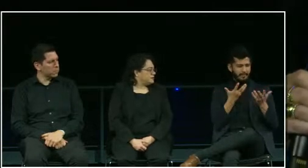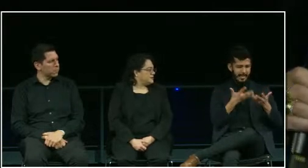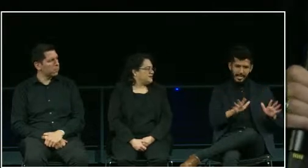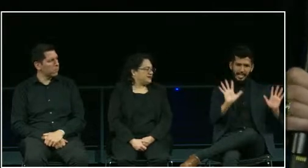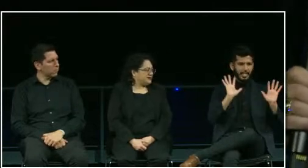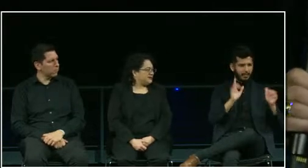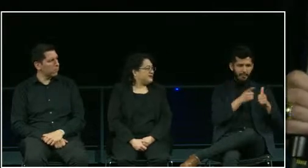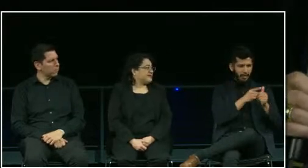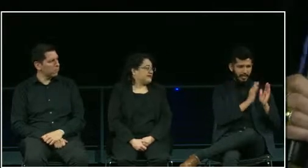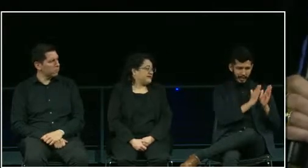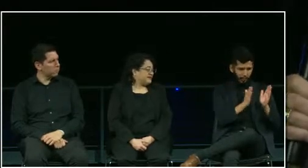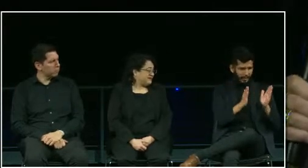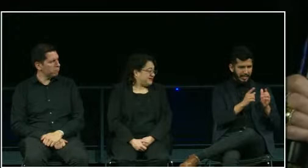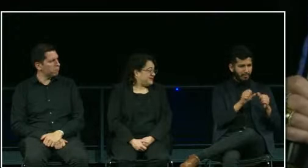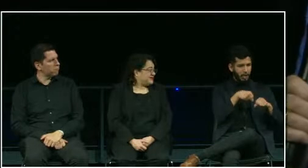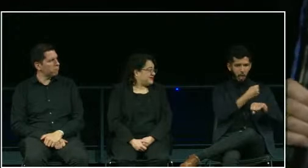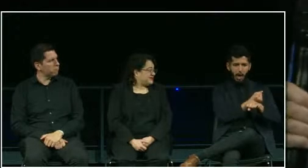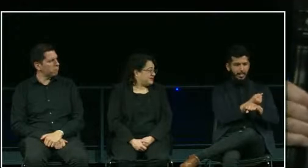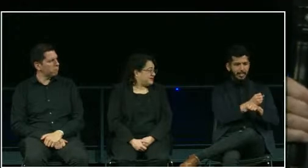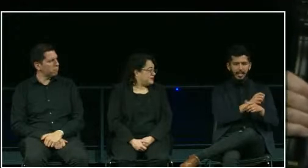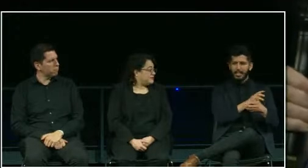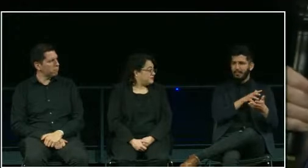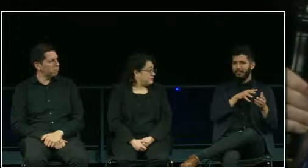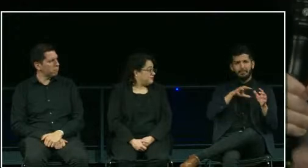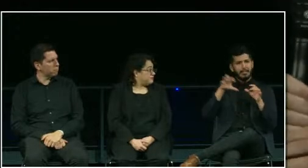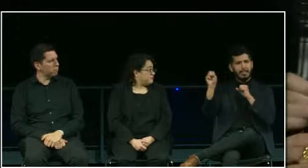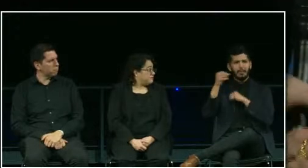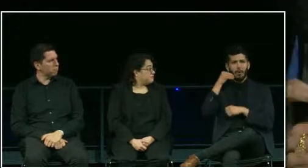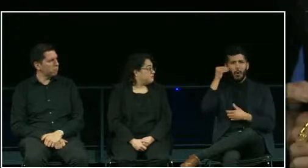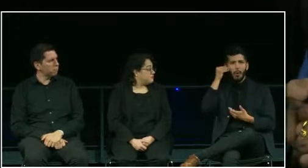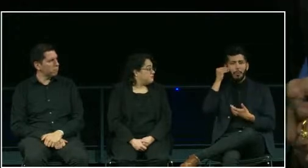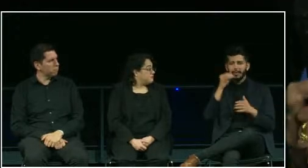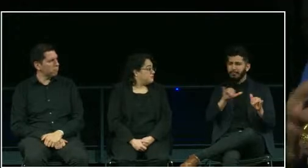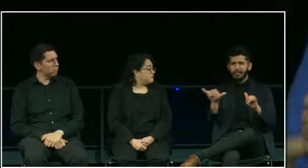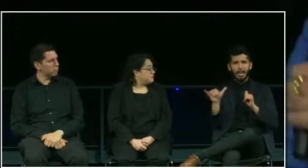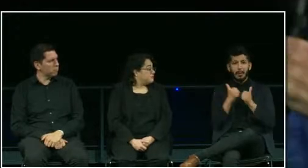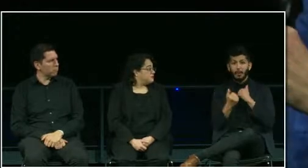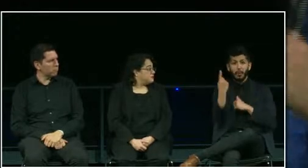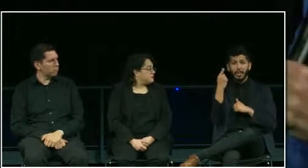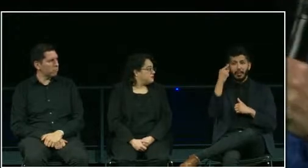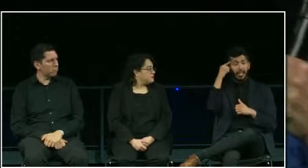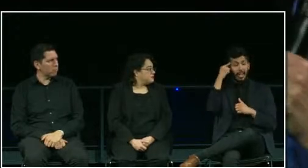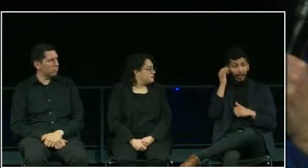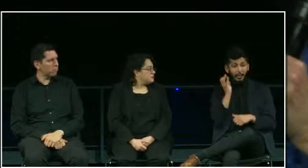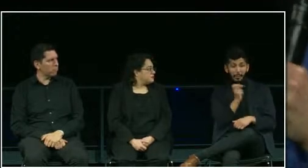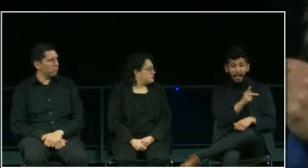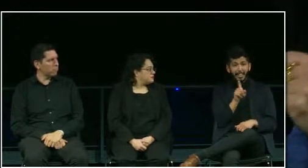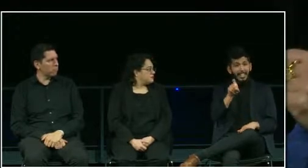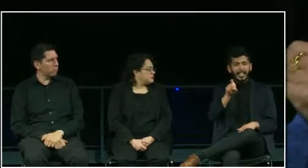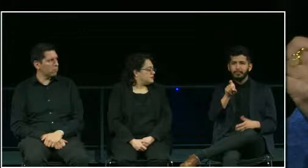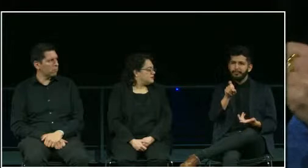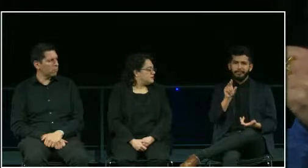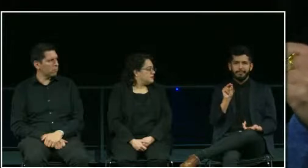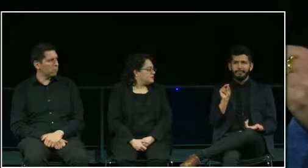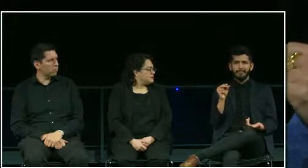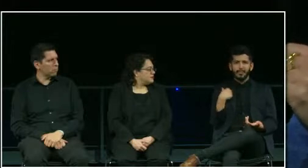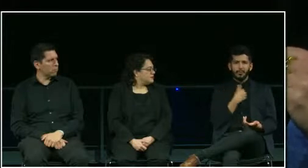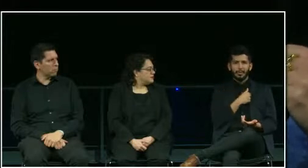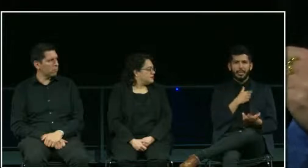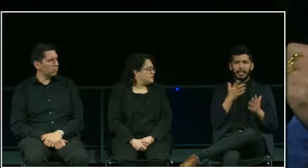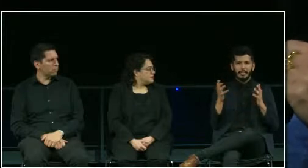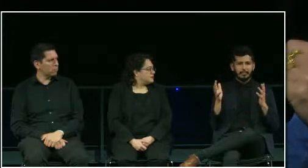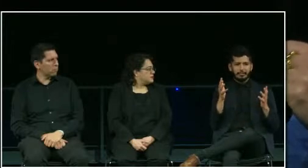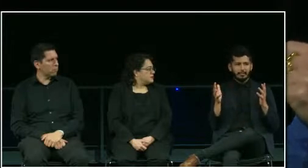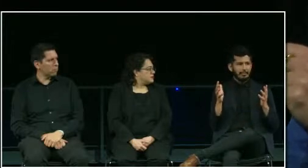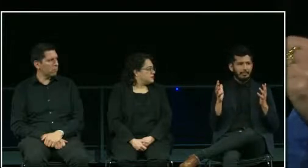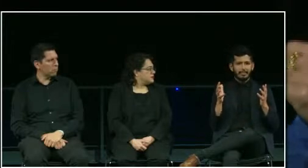it and went home, like everybody else, and then found out we weren't going back. And we're delusional for several months, where